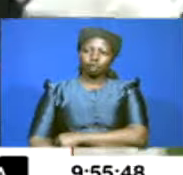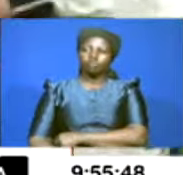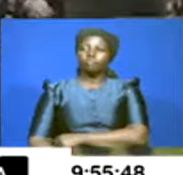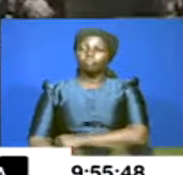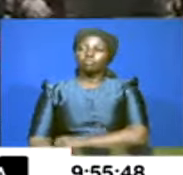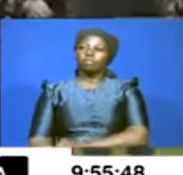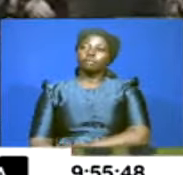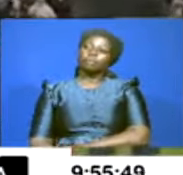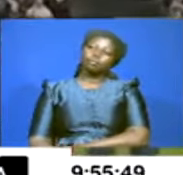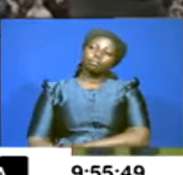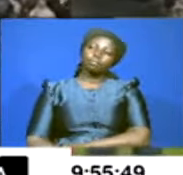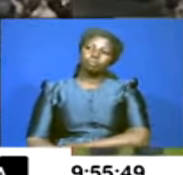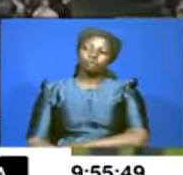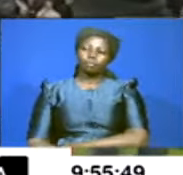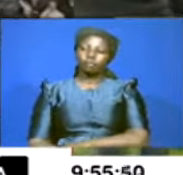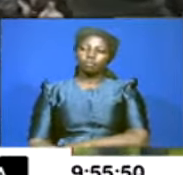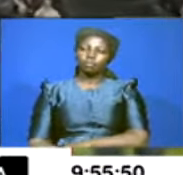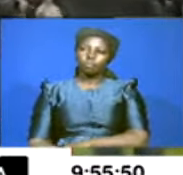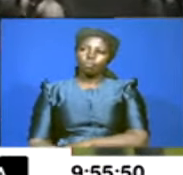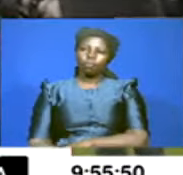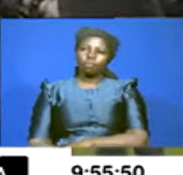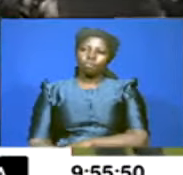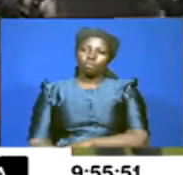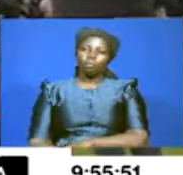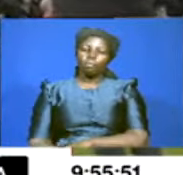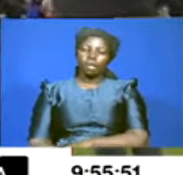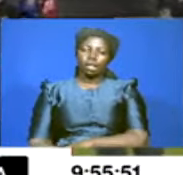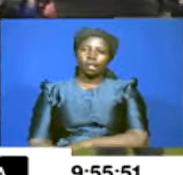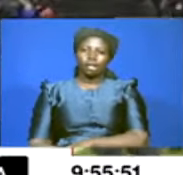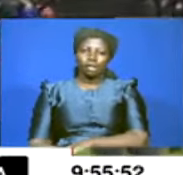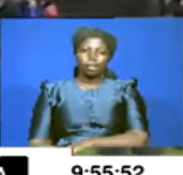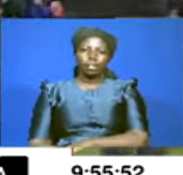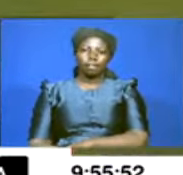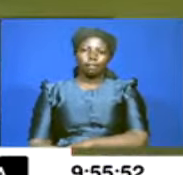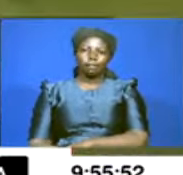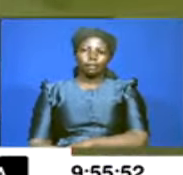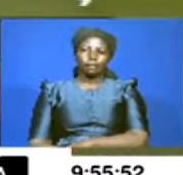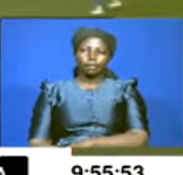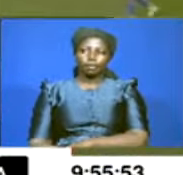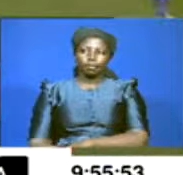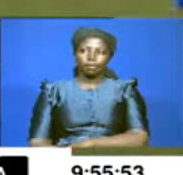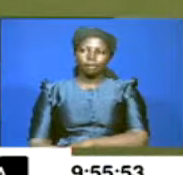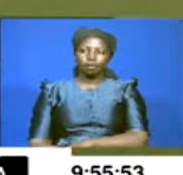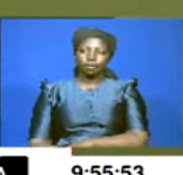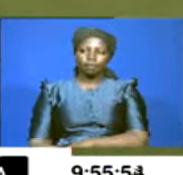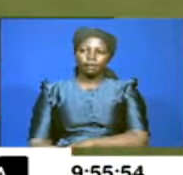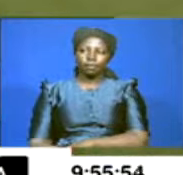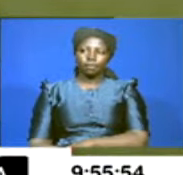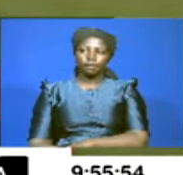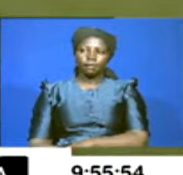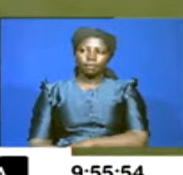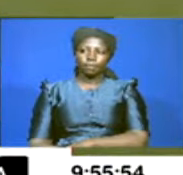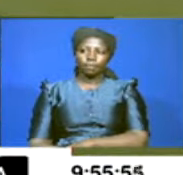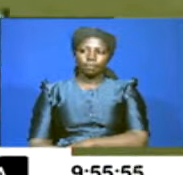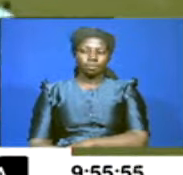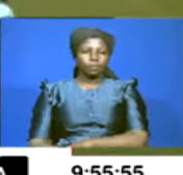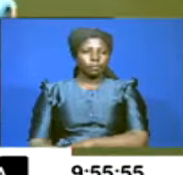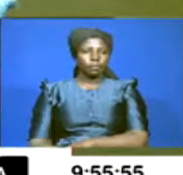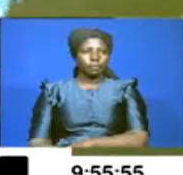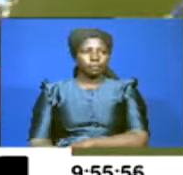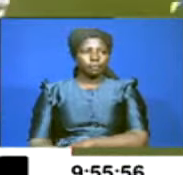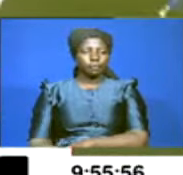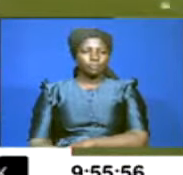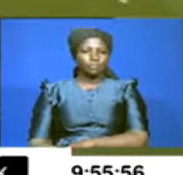style. 8 points clear of the relegation line last season. Anderson